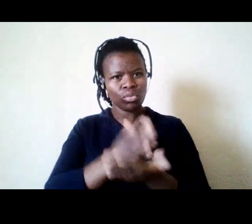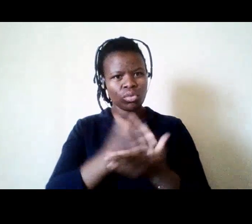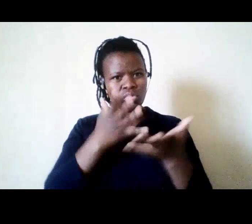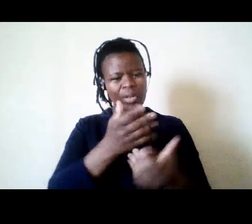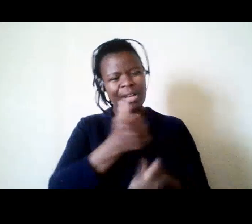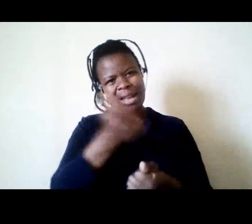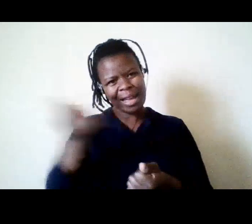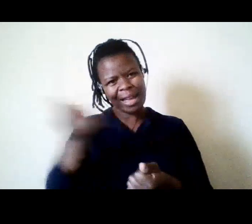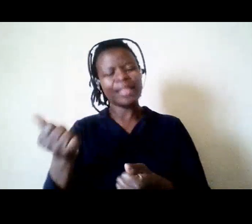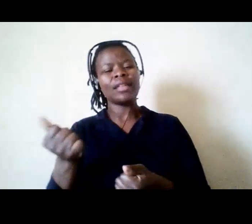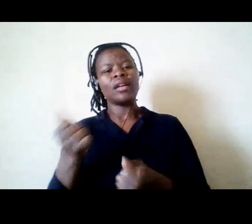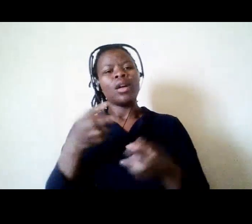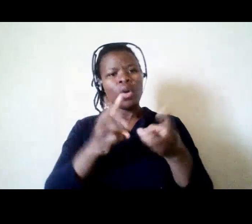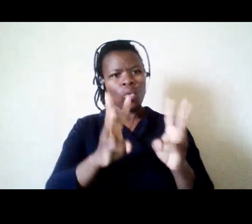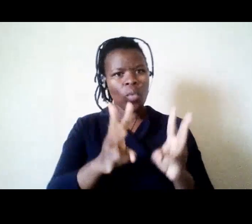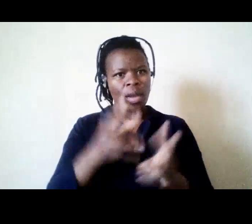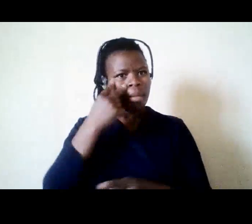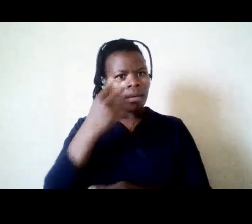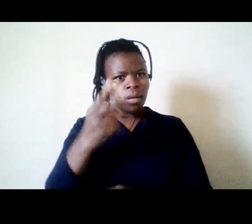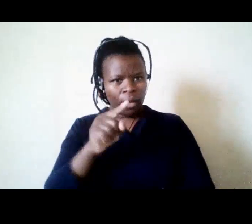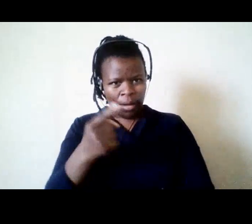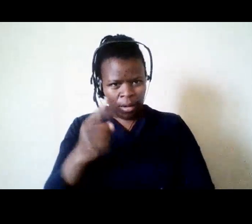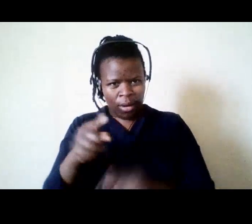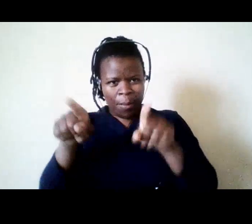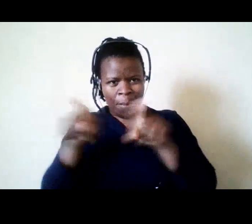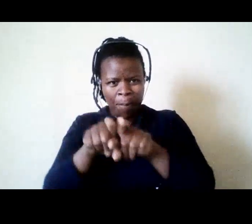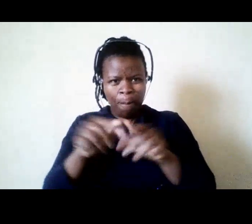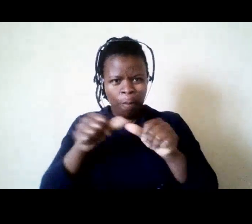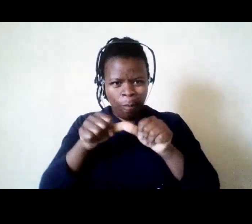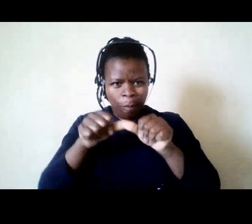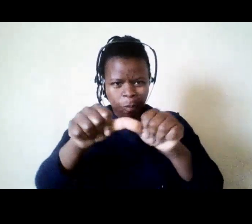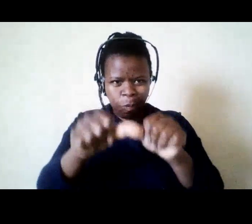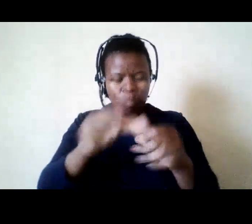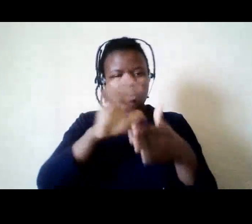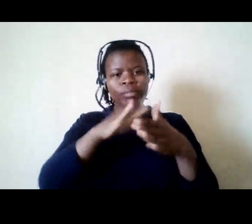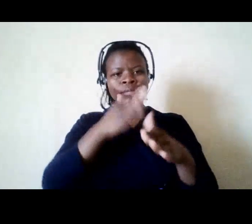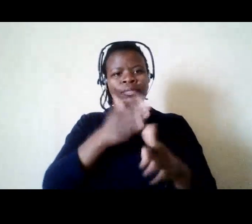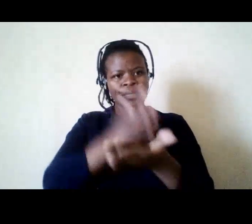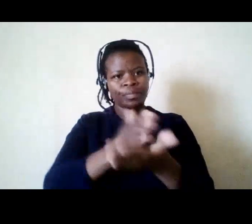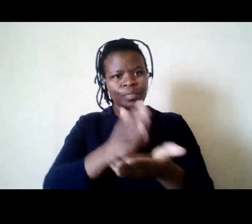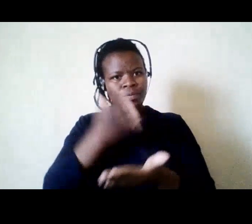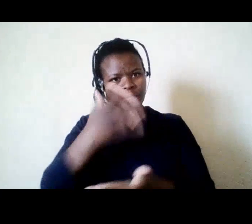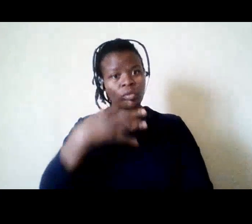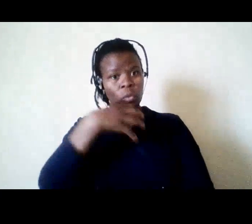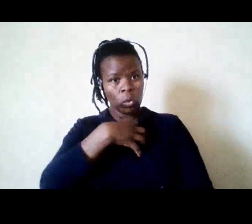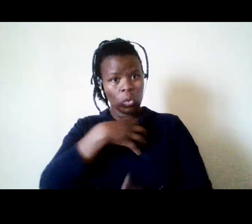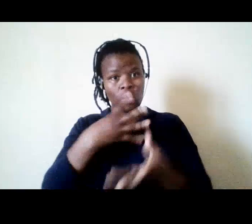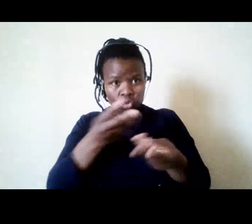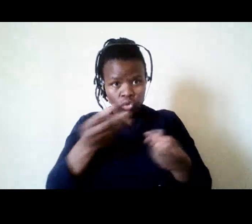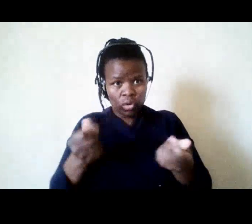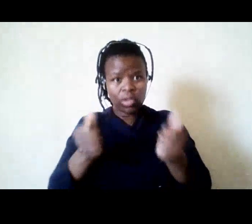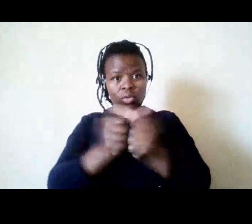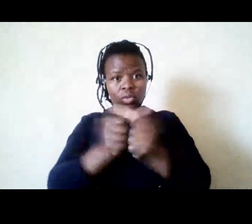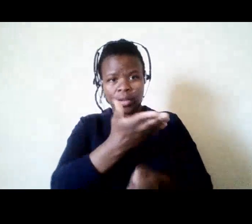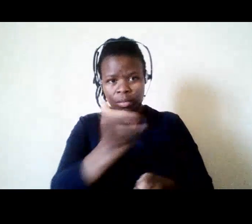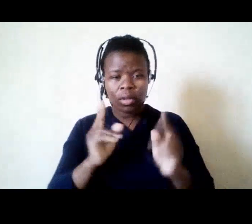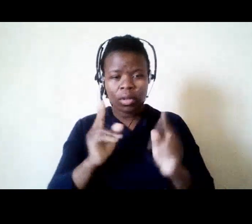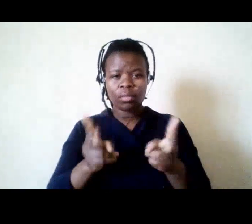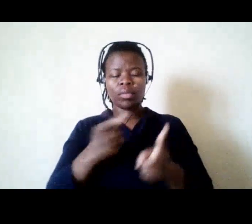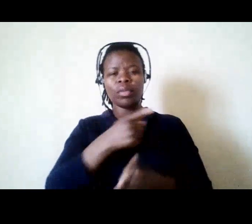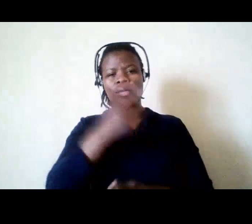instances where they're figuring things as they go along, because this is the only solution for them, because the people that